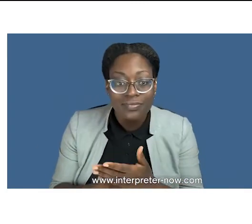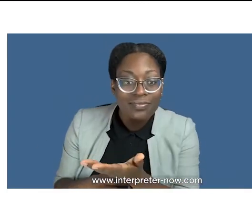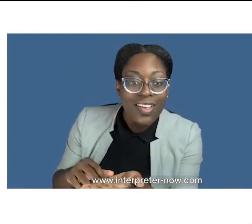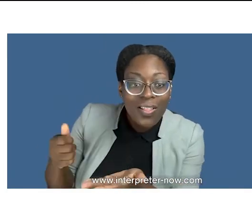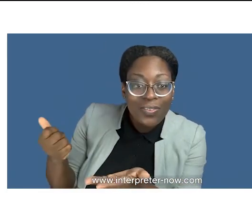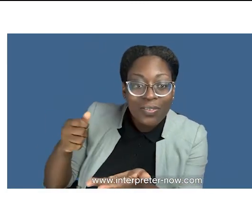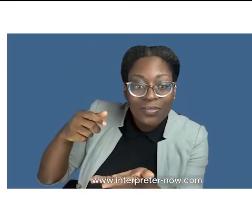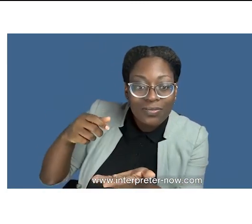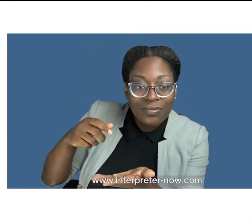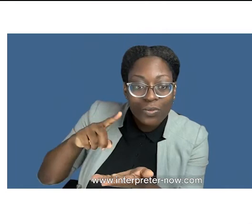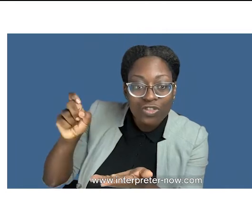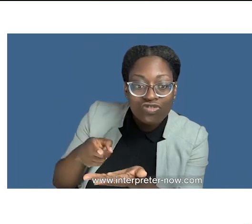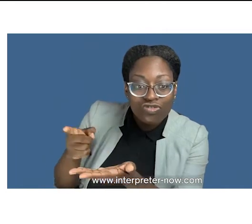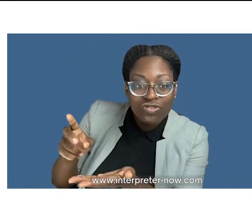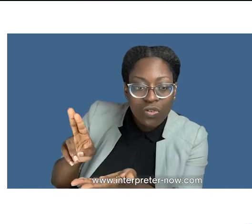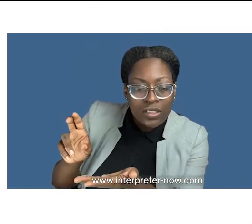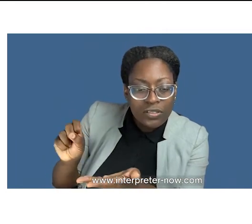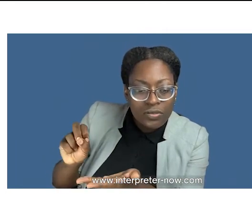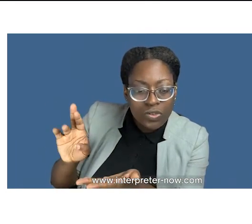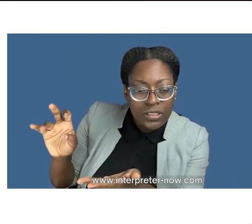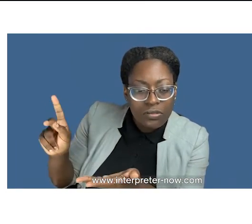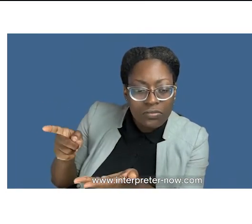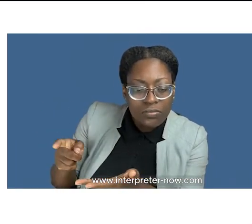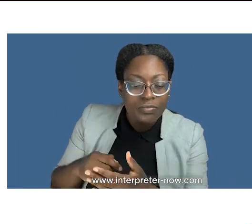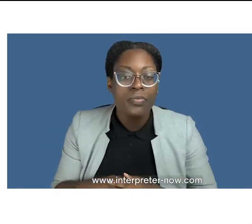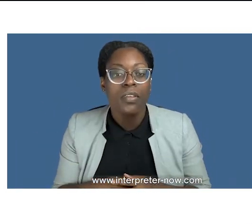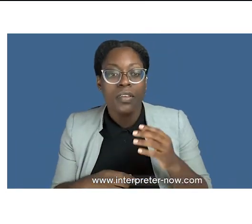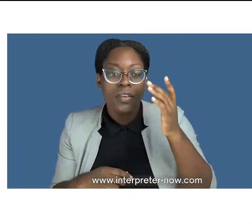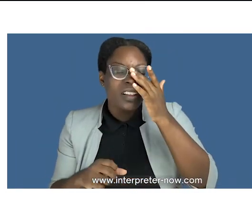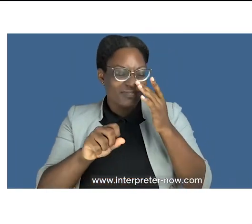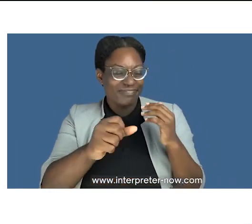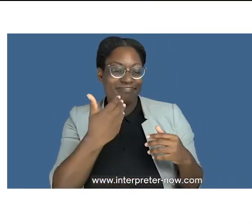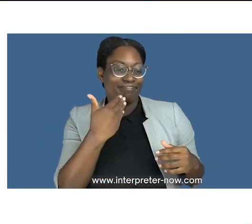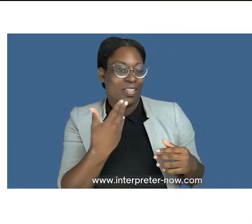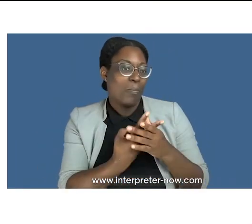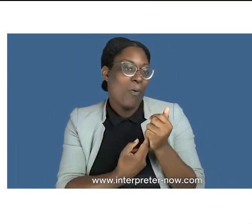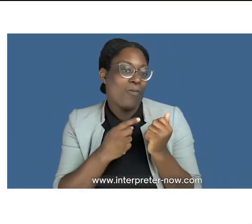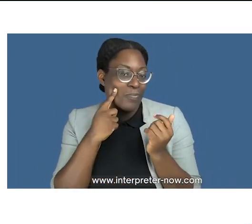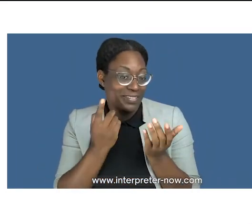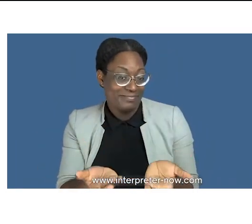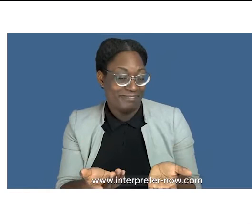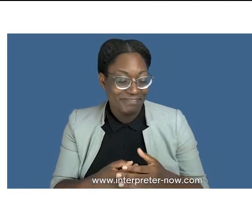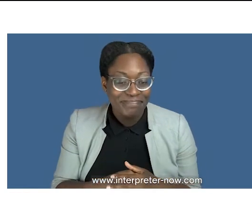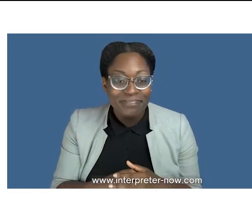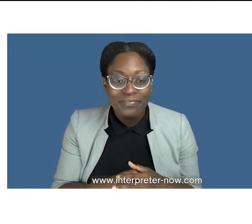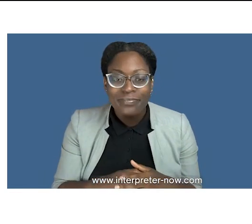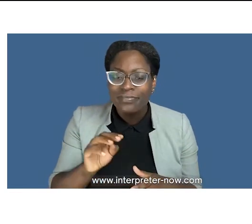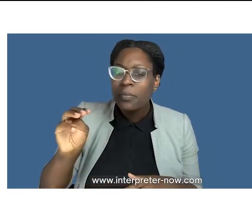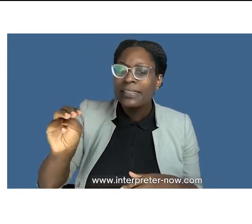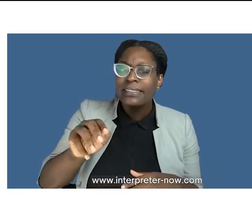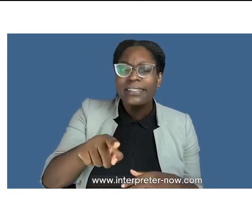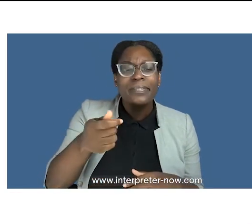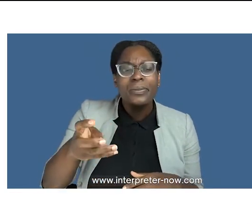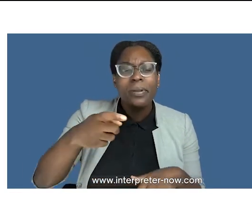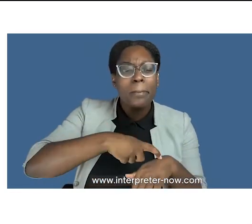Thank you, Melinda. Go ahead, Rob. Thank you, Melinda, for your time, and thanks, Paula, for leading the conversation. You referenced a